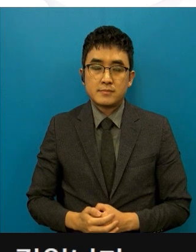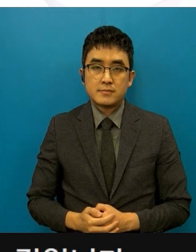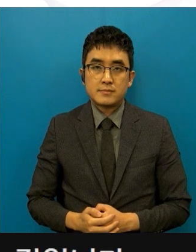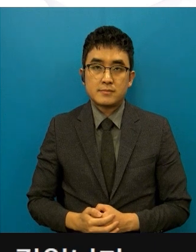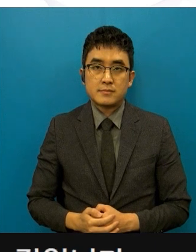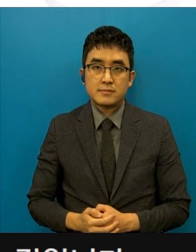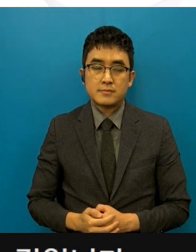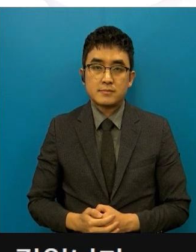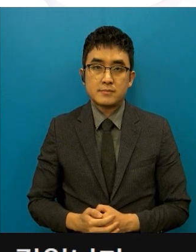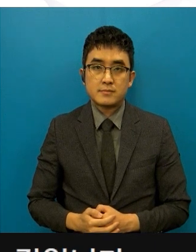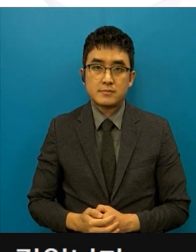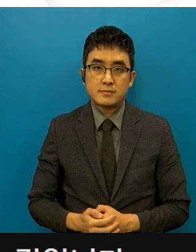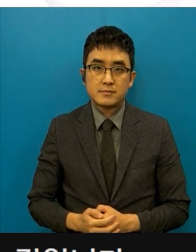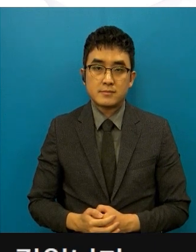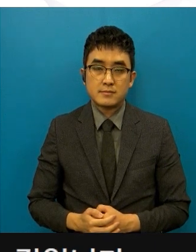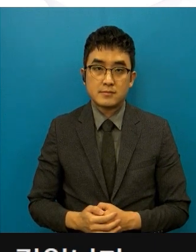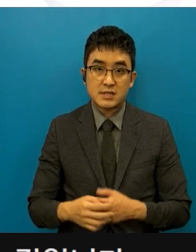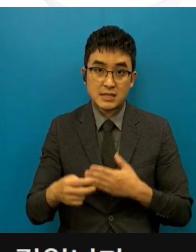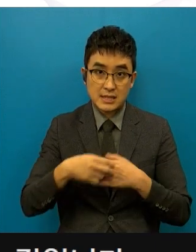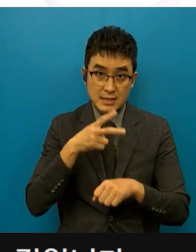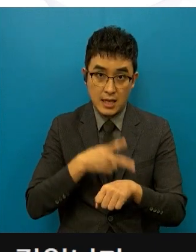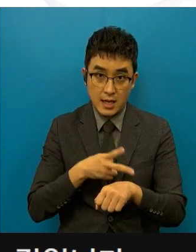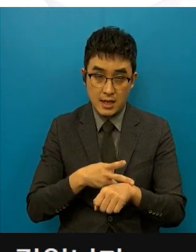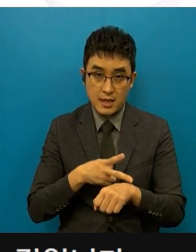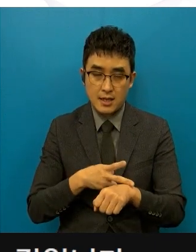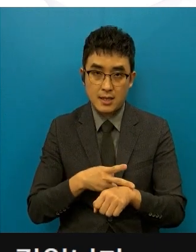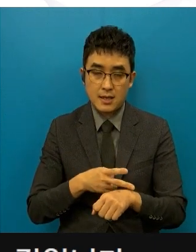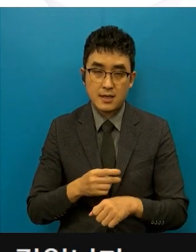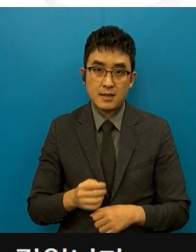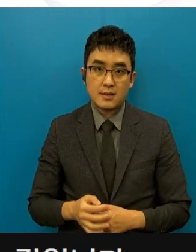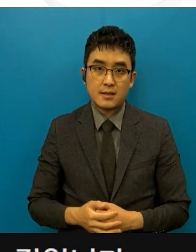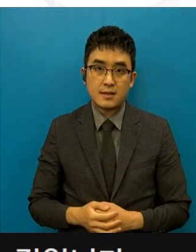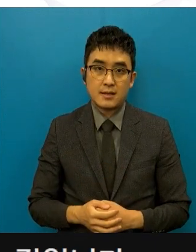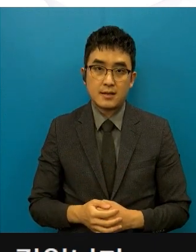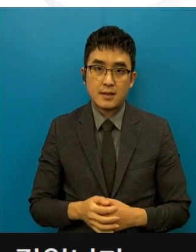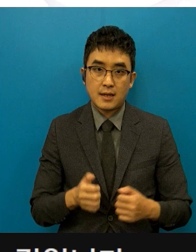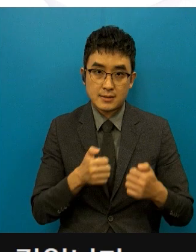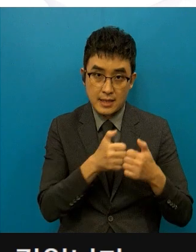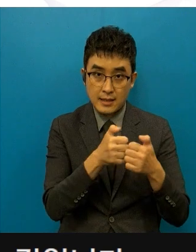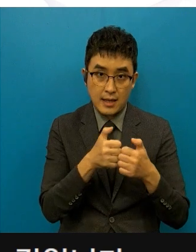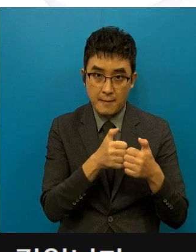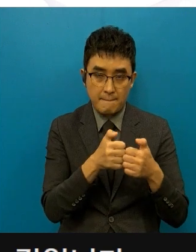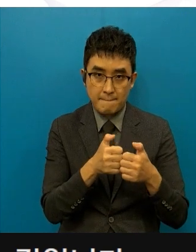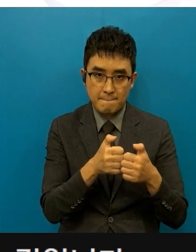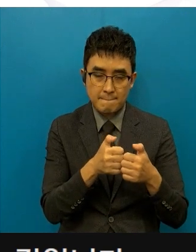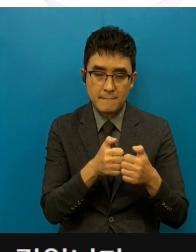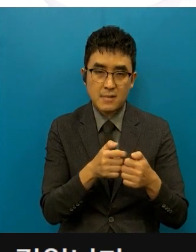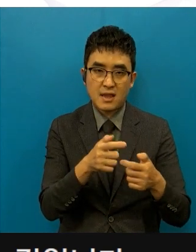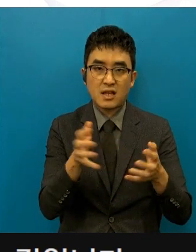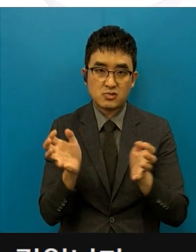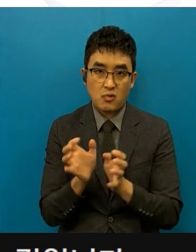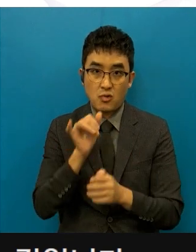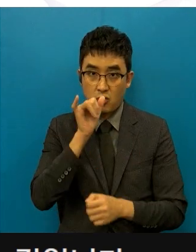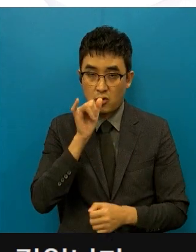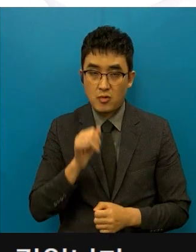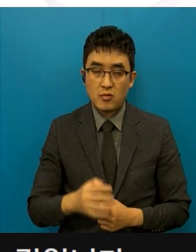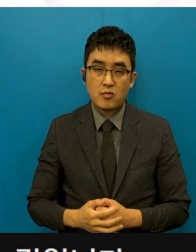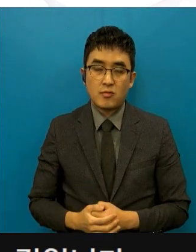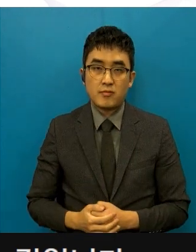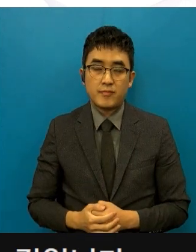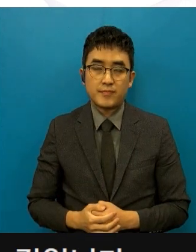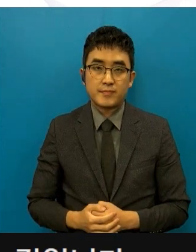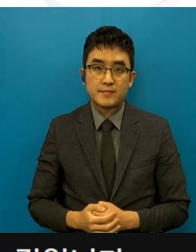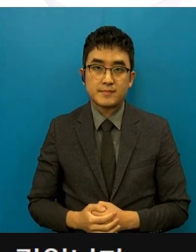physicians who want to carry out euthanasia. But there should also be psychological help for